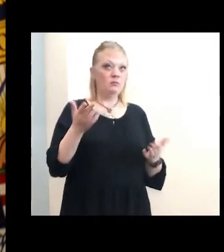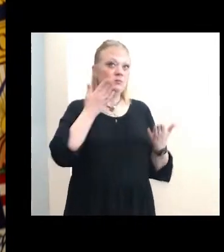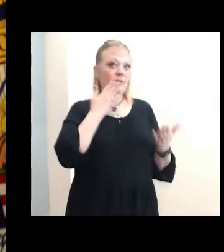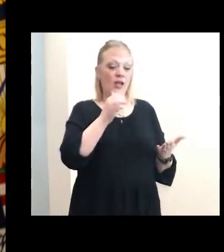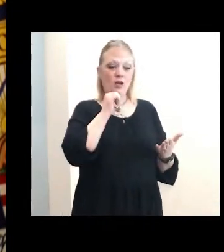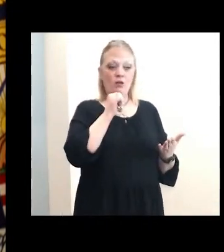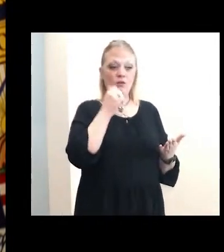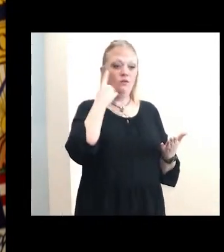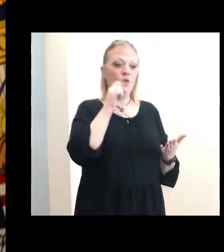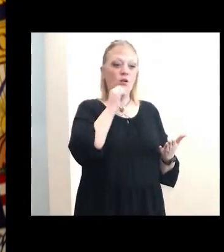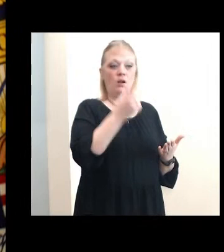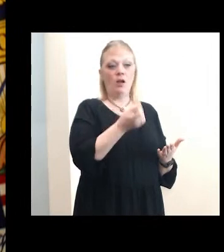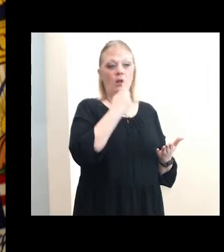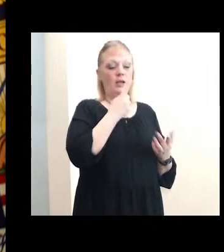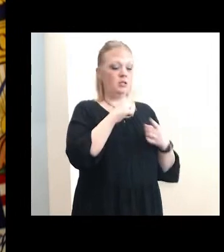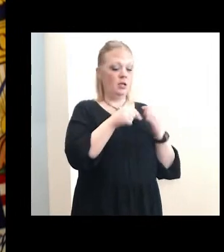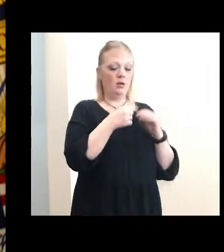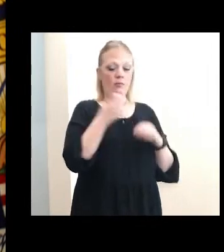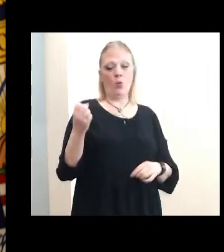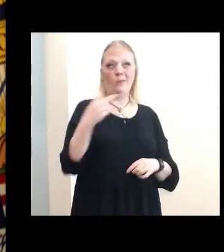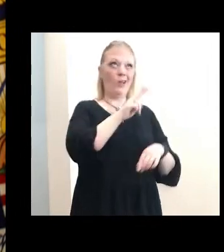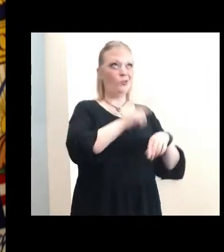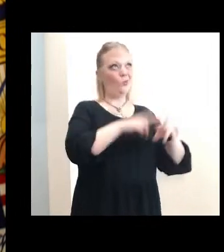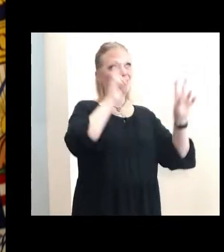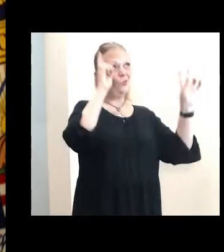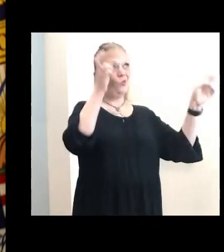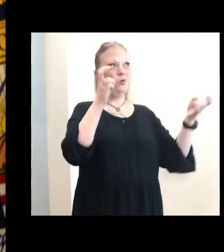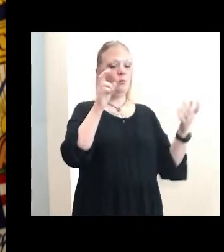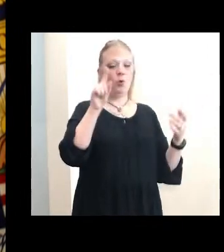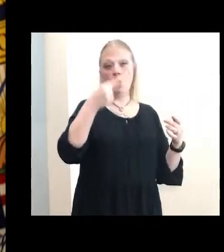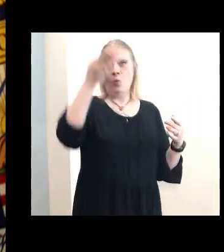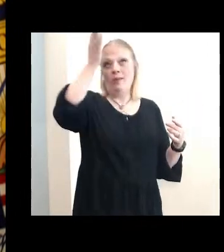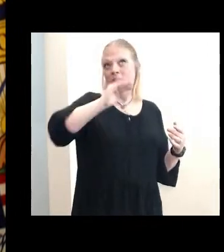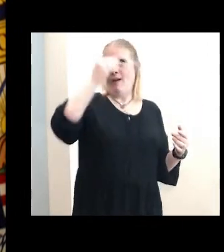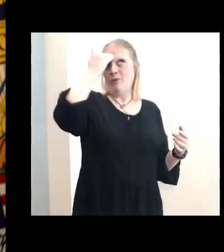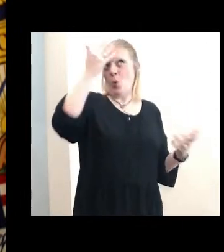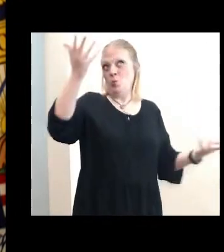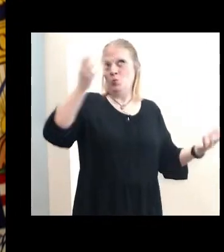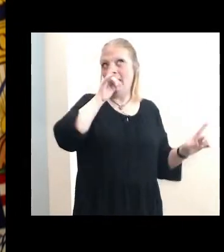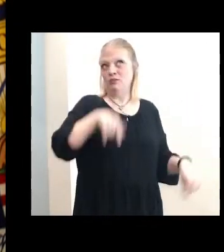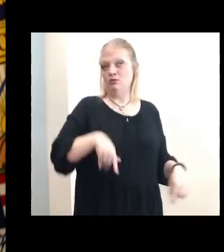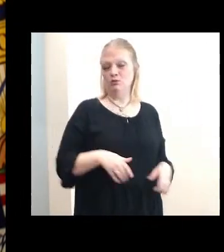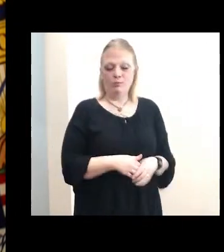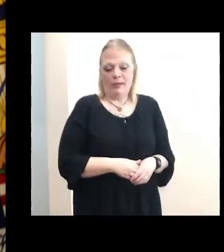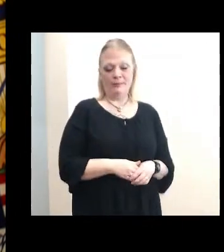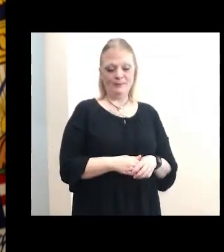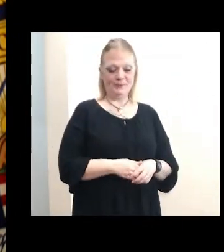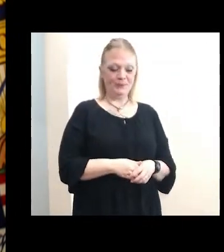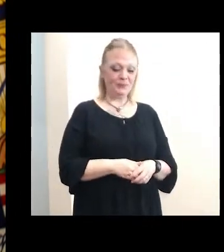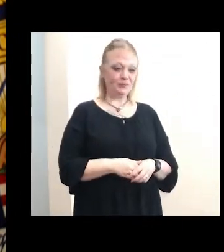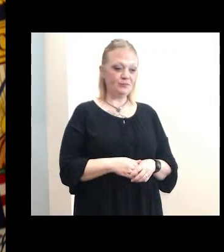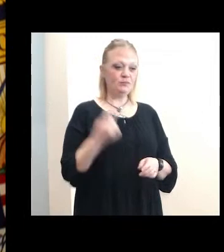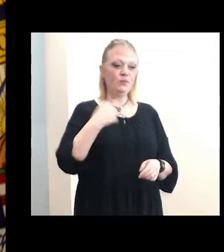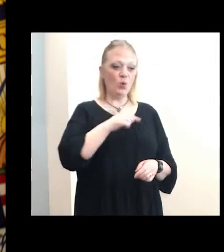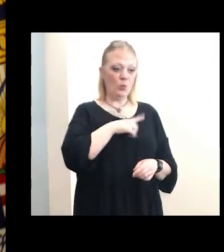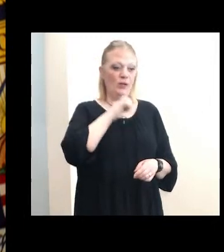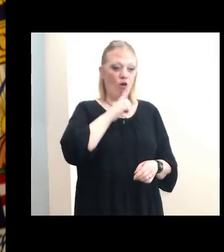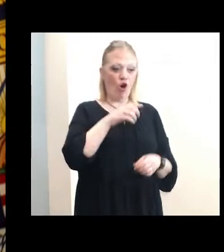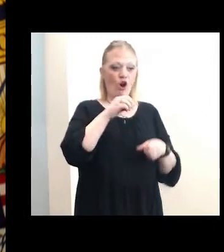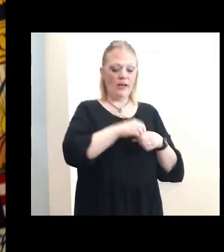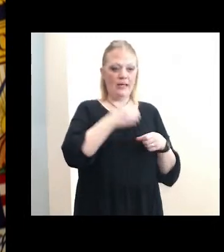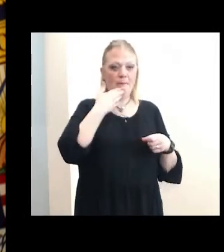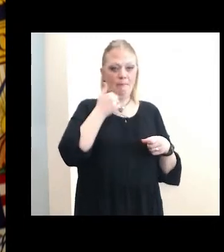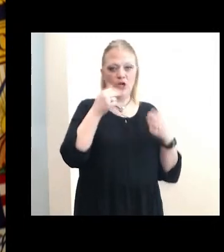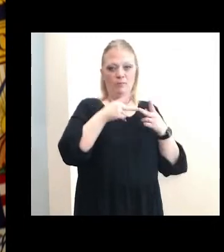for not asking about when we return to normalcy, because only God knows the answer to that question. But we are in a better position.